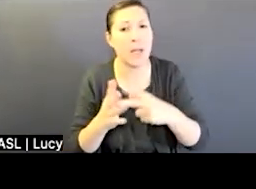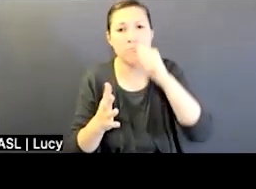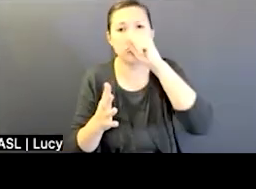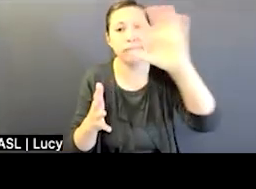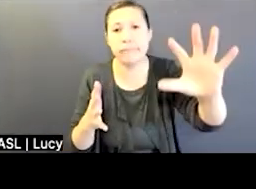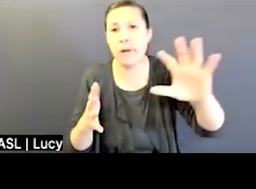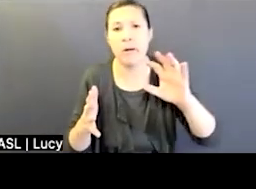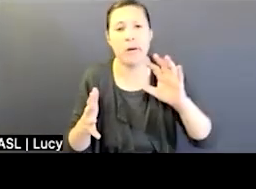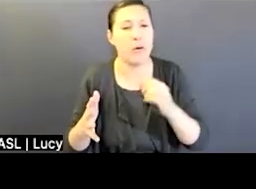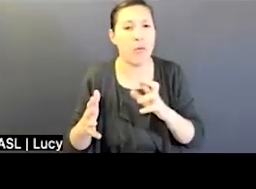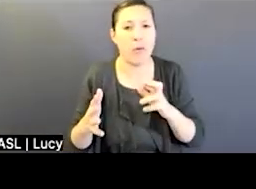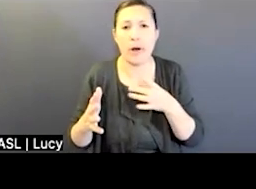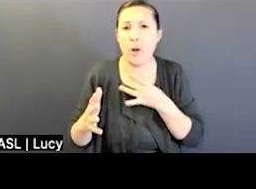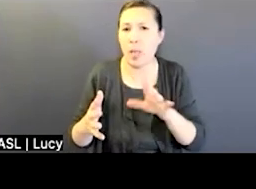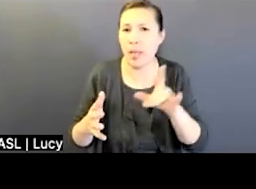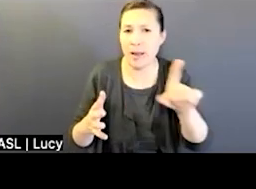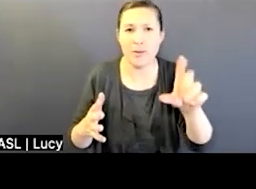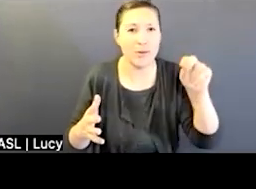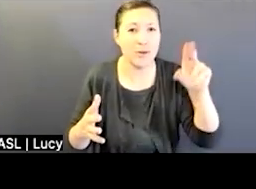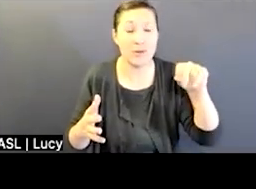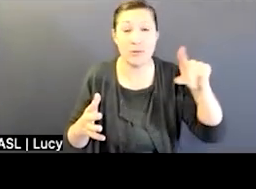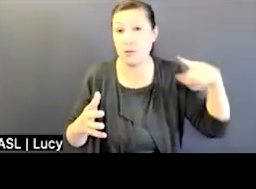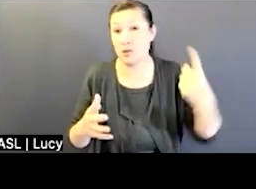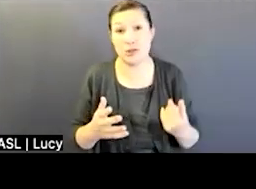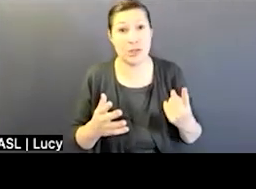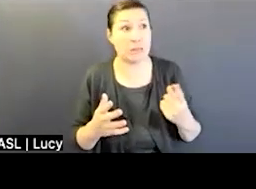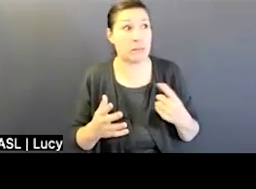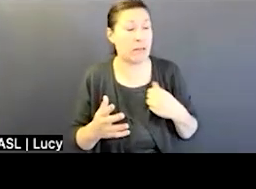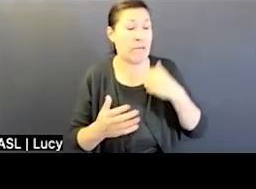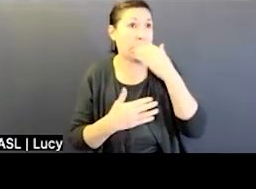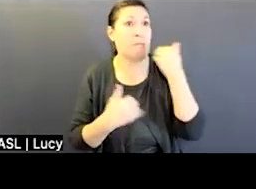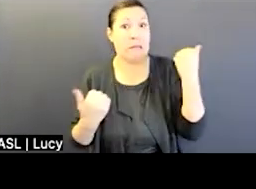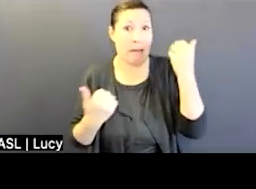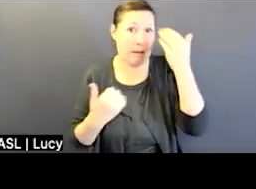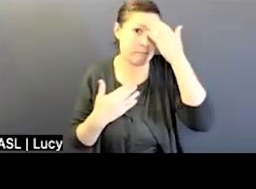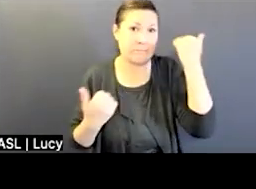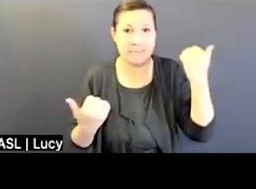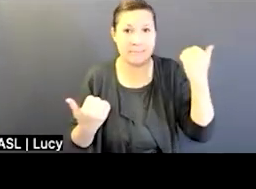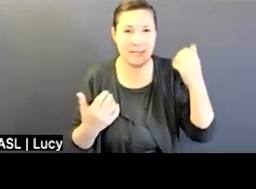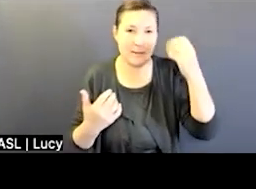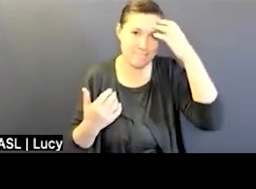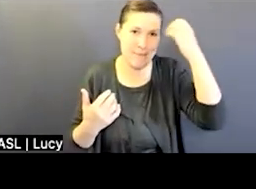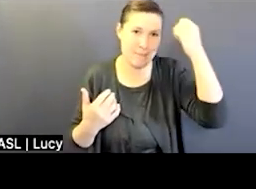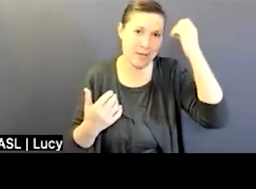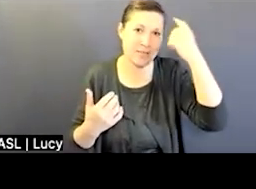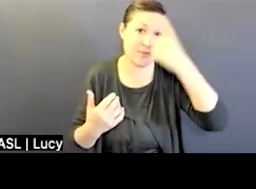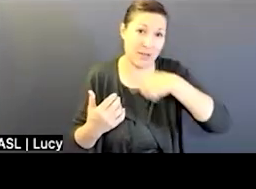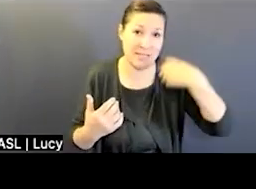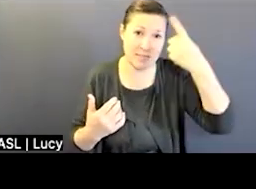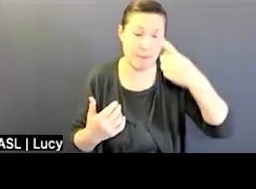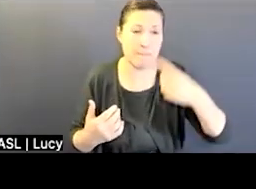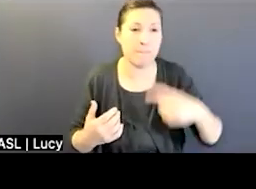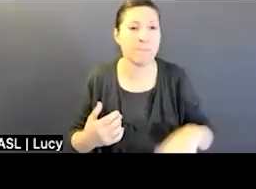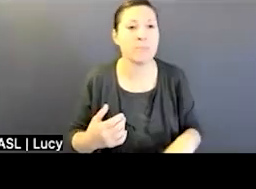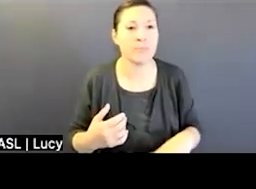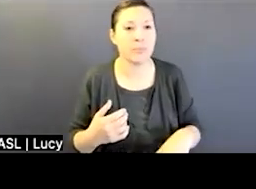because I really have a hard time with it. And with universal design for learning, you're looking